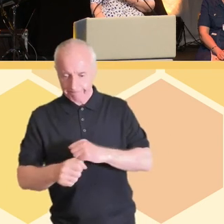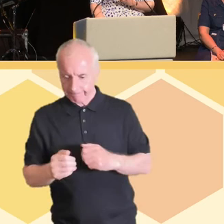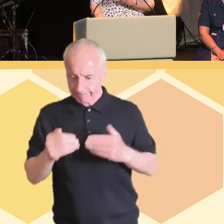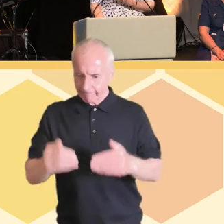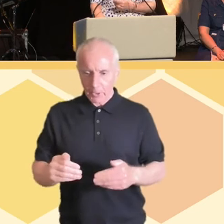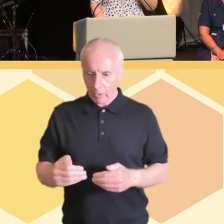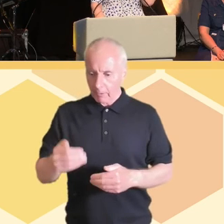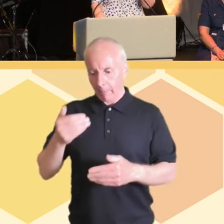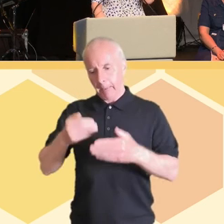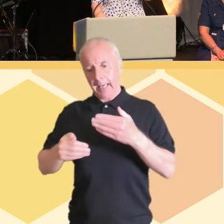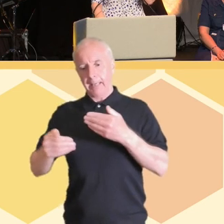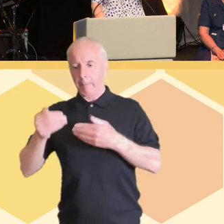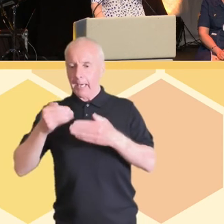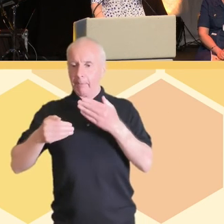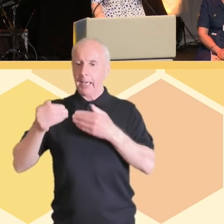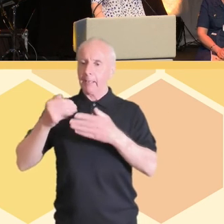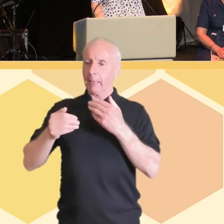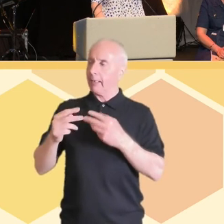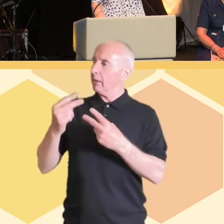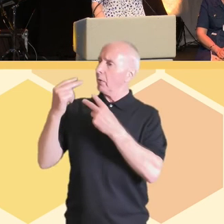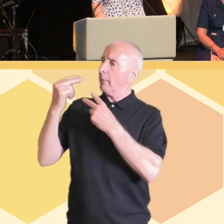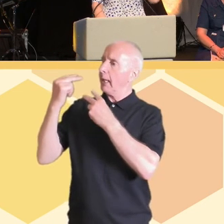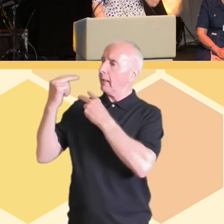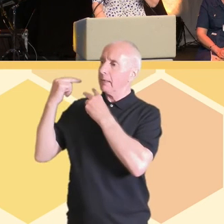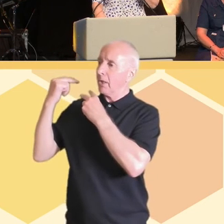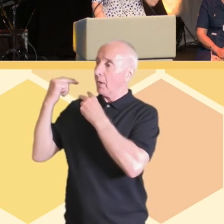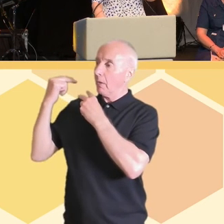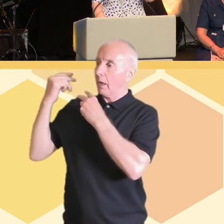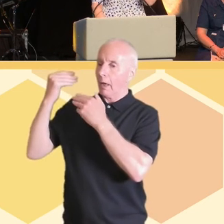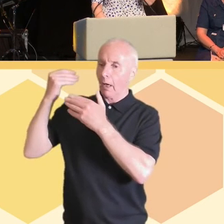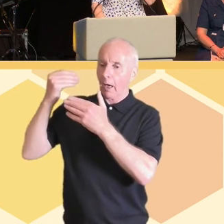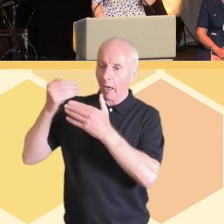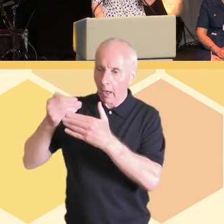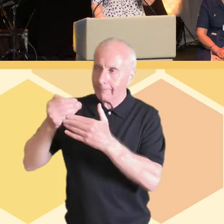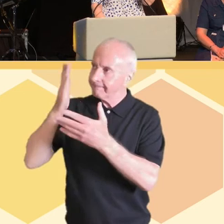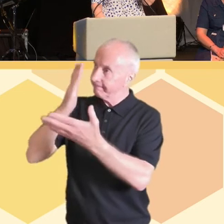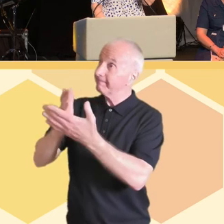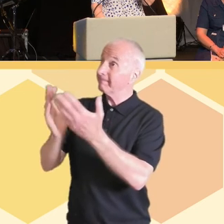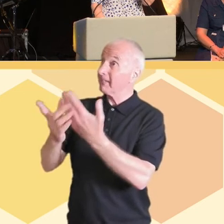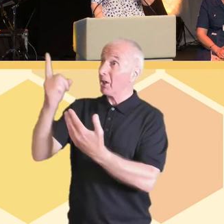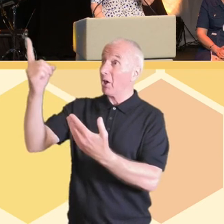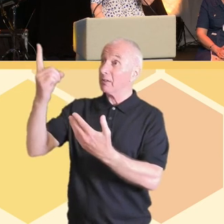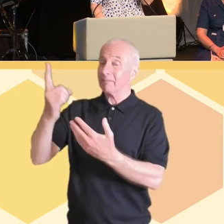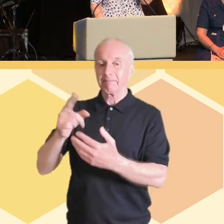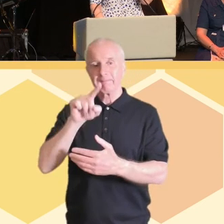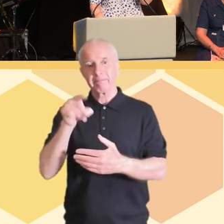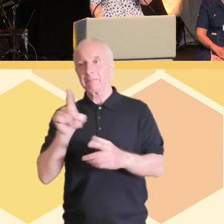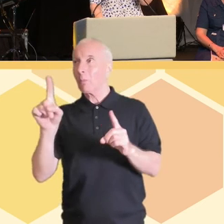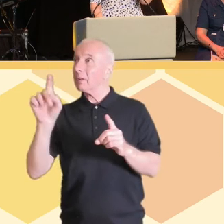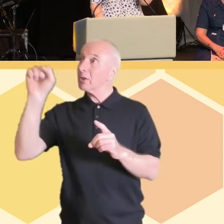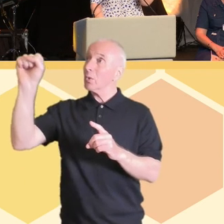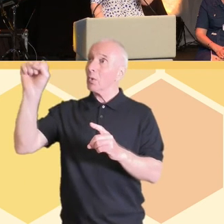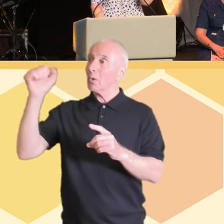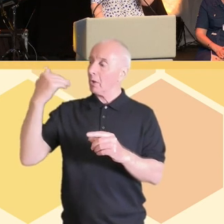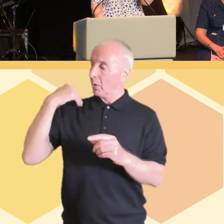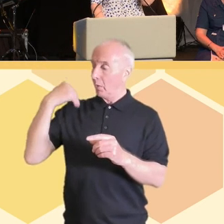back to the past, but keep looking to the future, trusting who God is and trusting that as we ask the question, what's your call to us now,